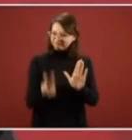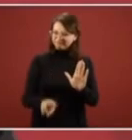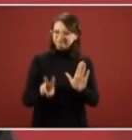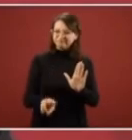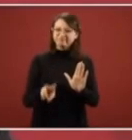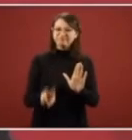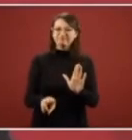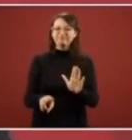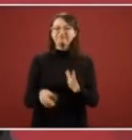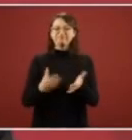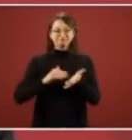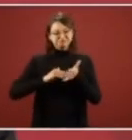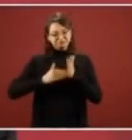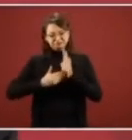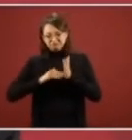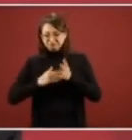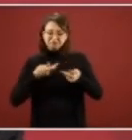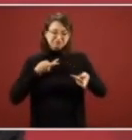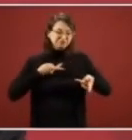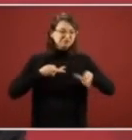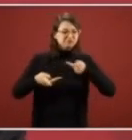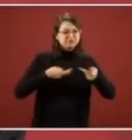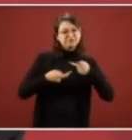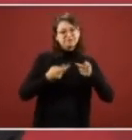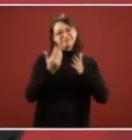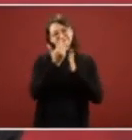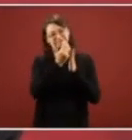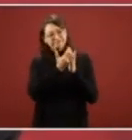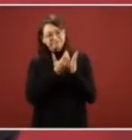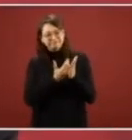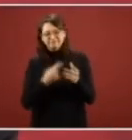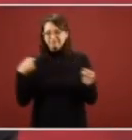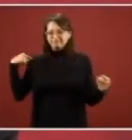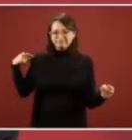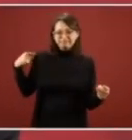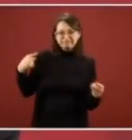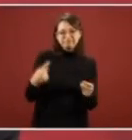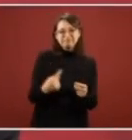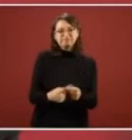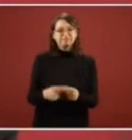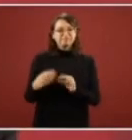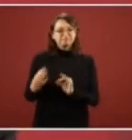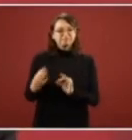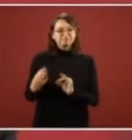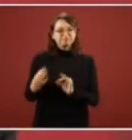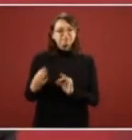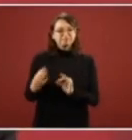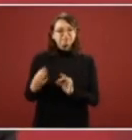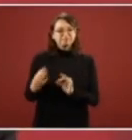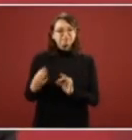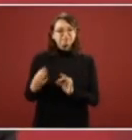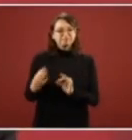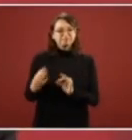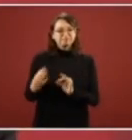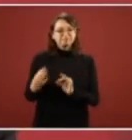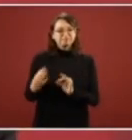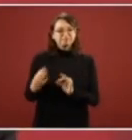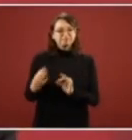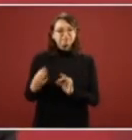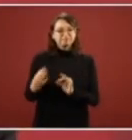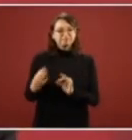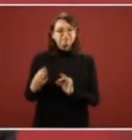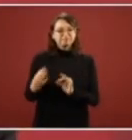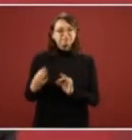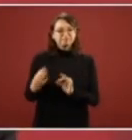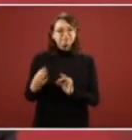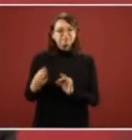el esquema, la estrategia que estamos aplicando. It has been proven that